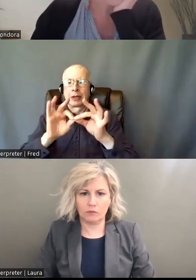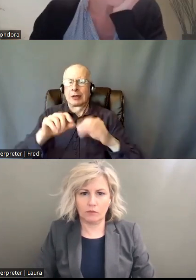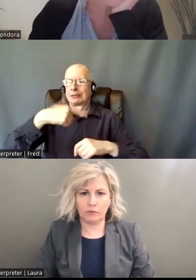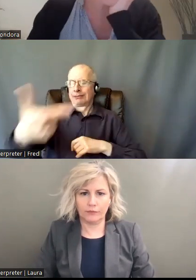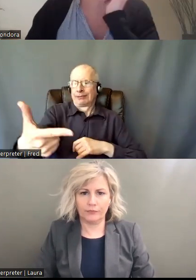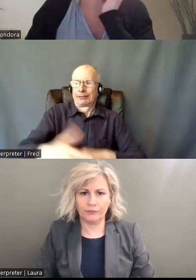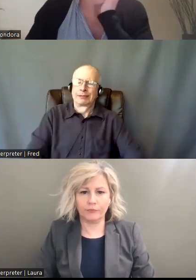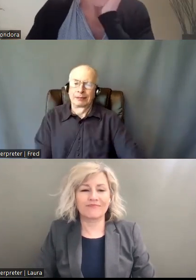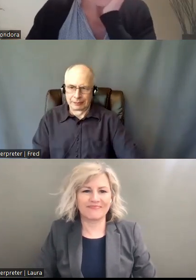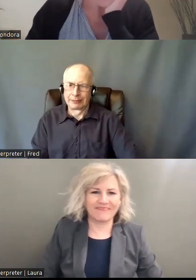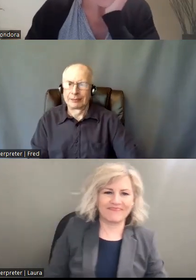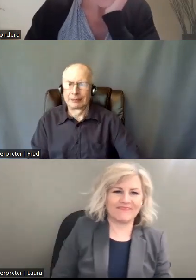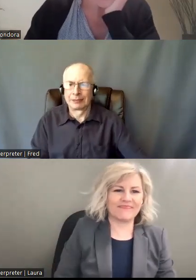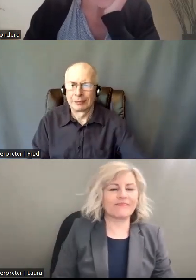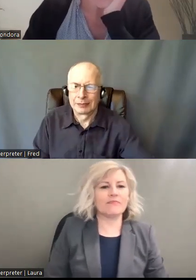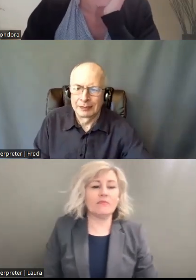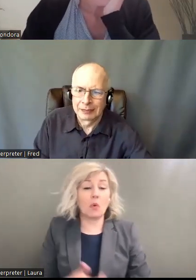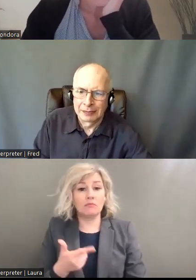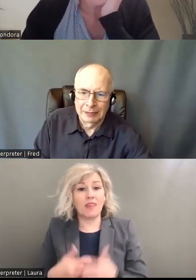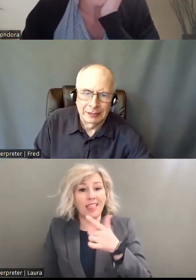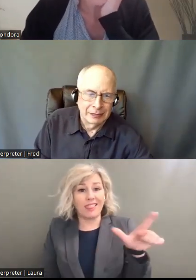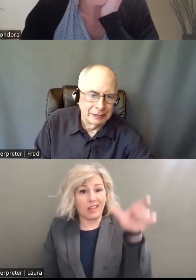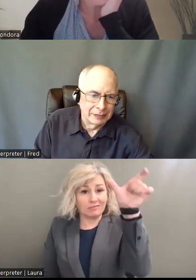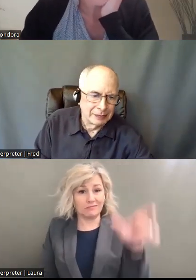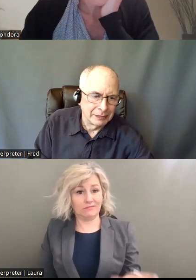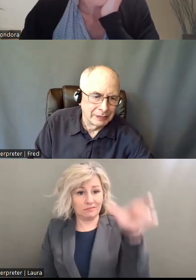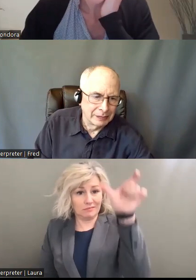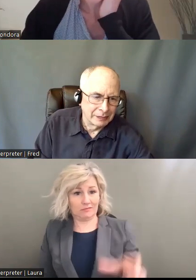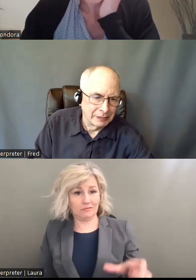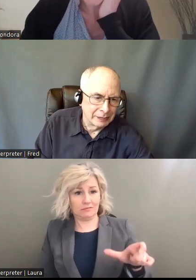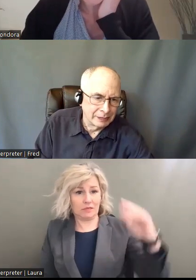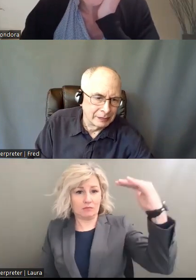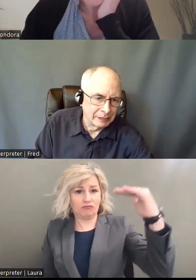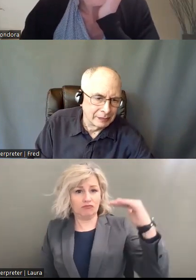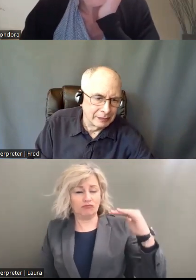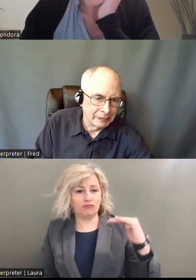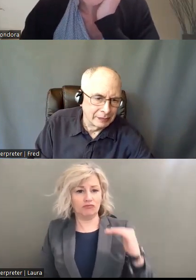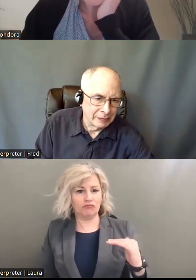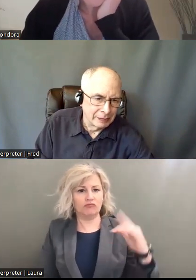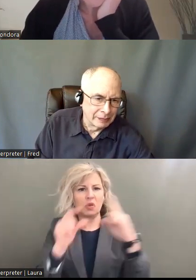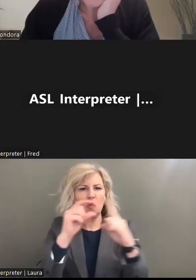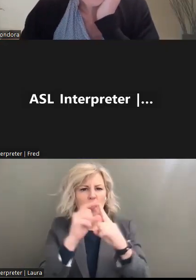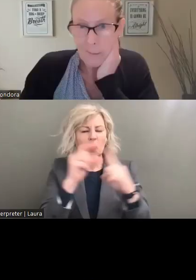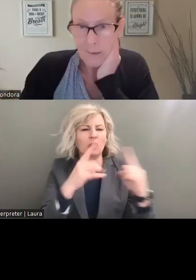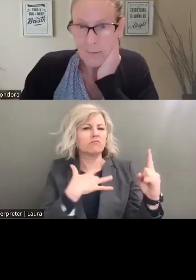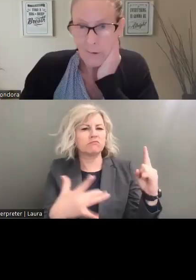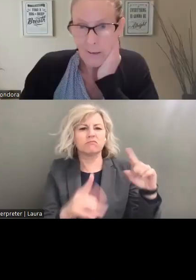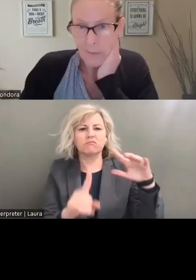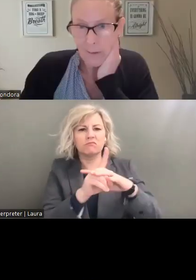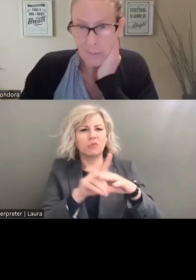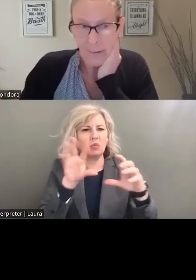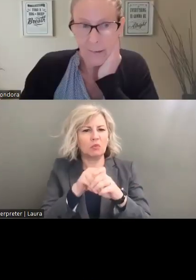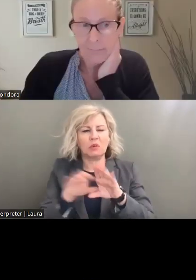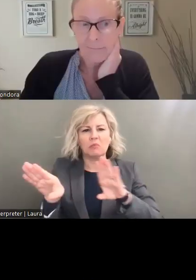you're looking at up here on the screen on the left-hand side is just a list of words that very typically show up in the behavioral